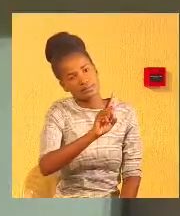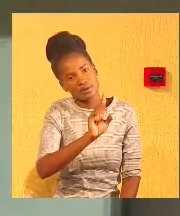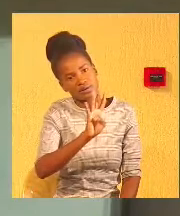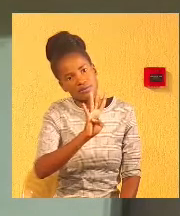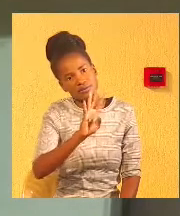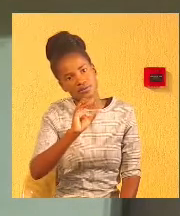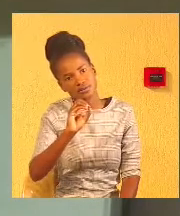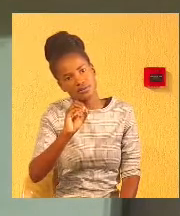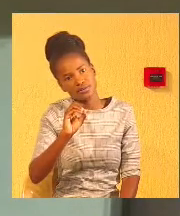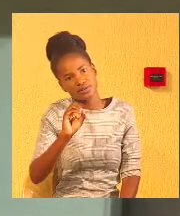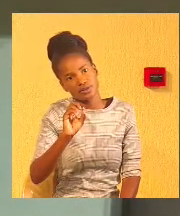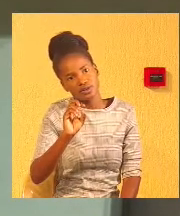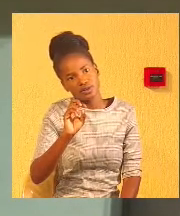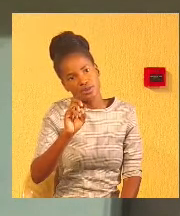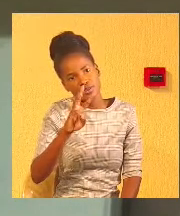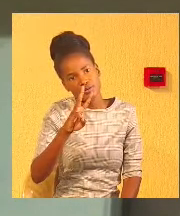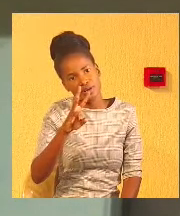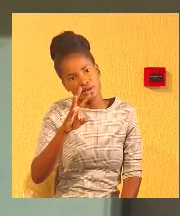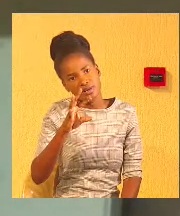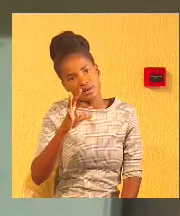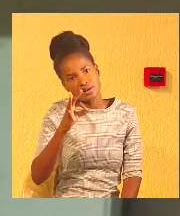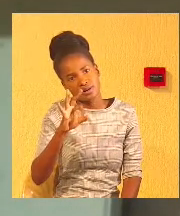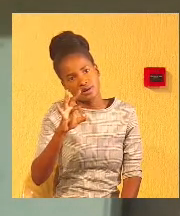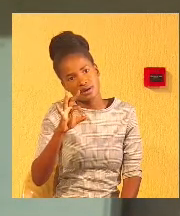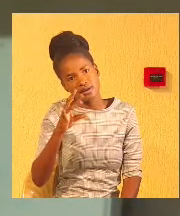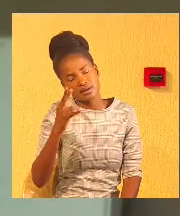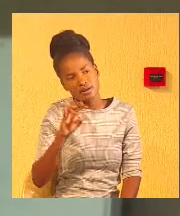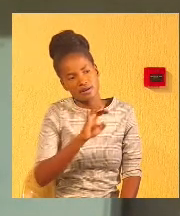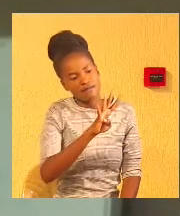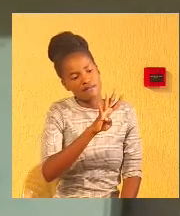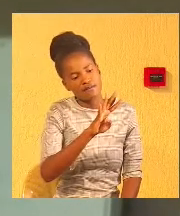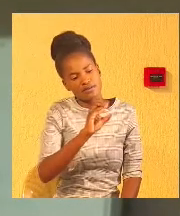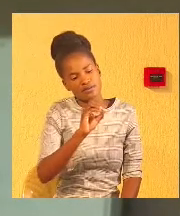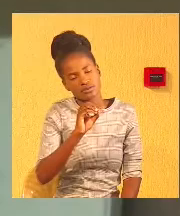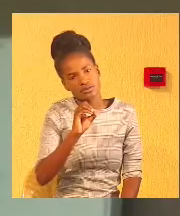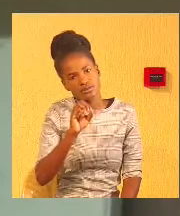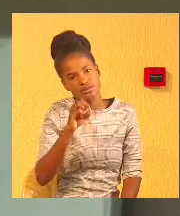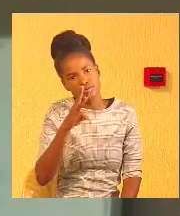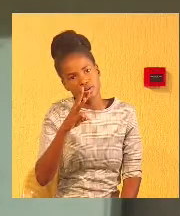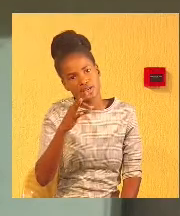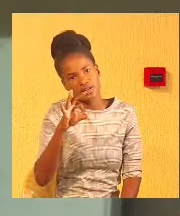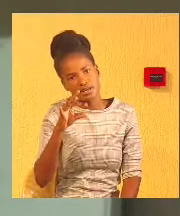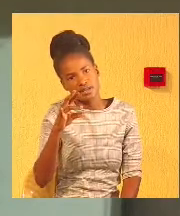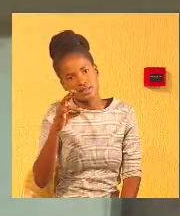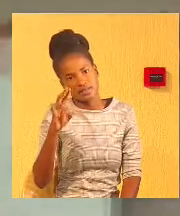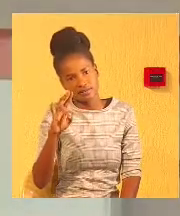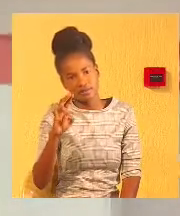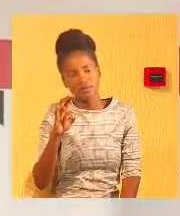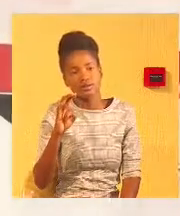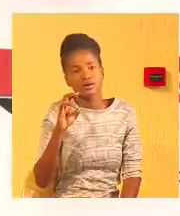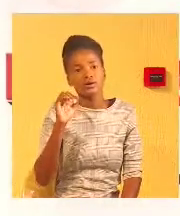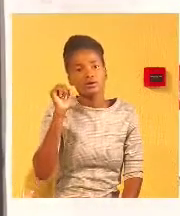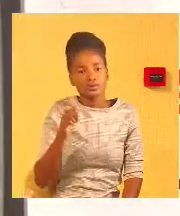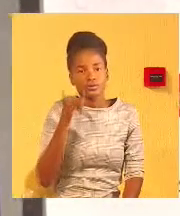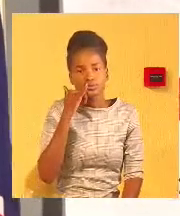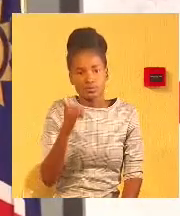400 397. That's 061 400 397 to get your queries and questions